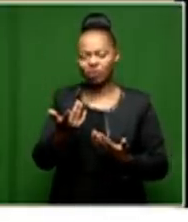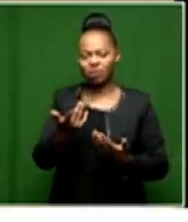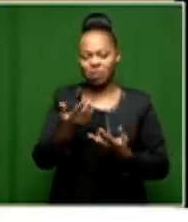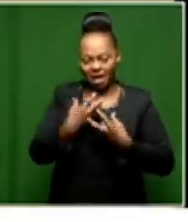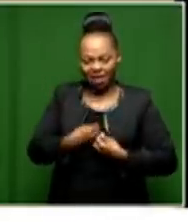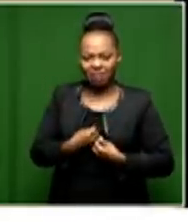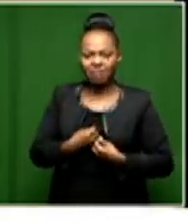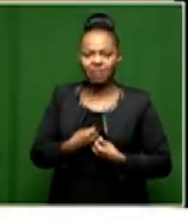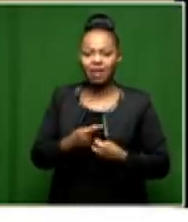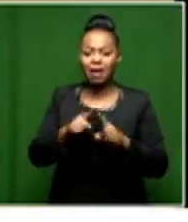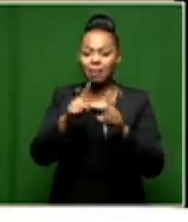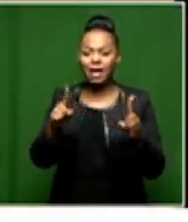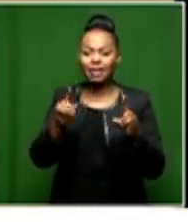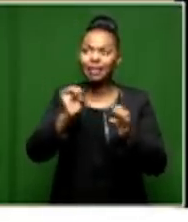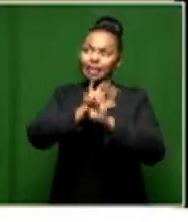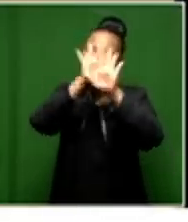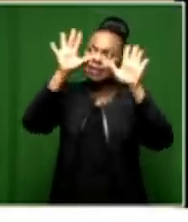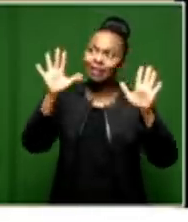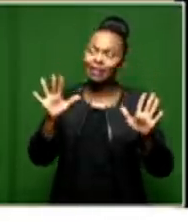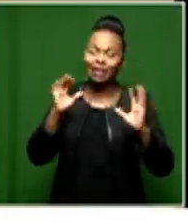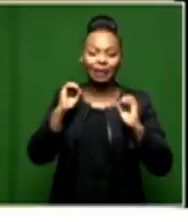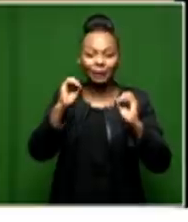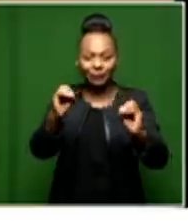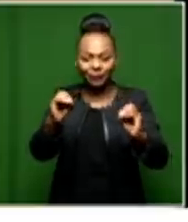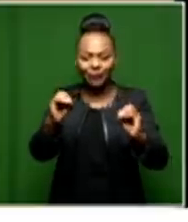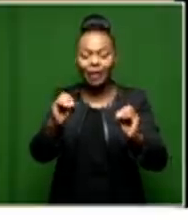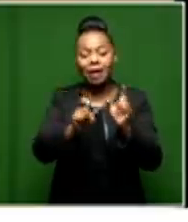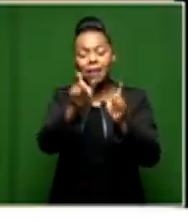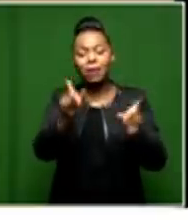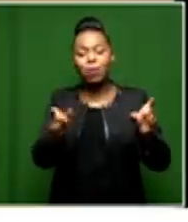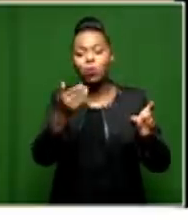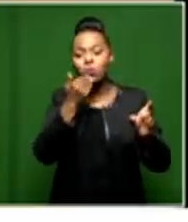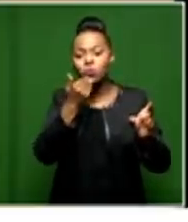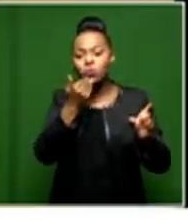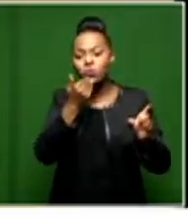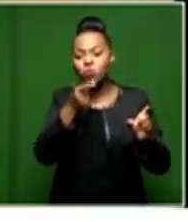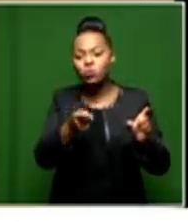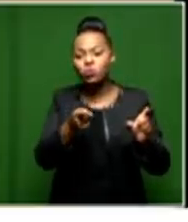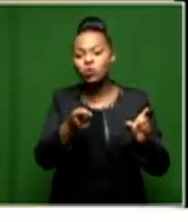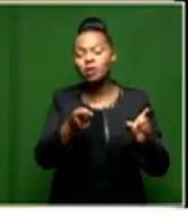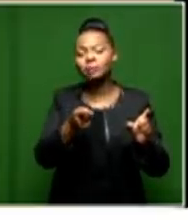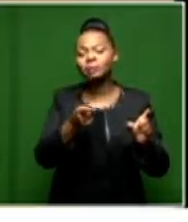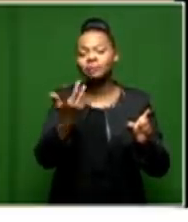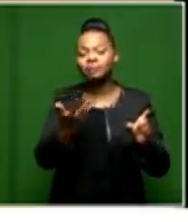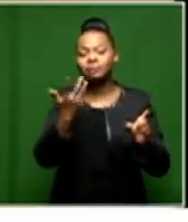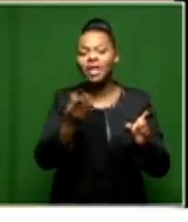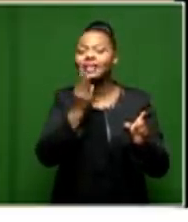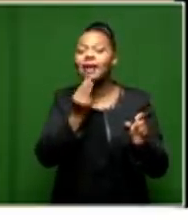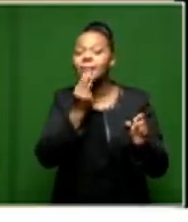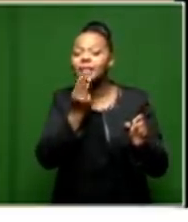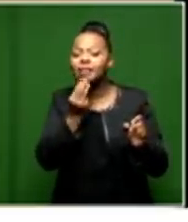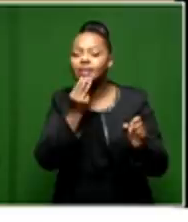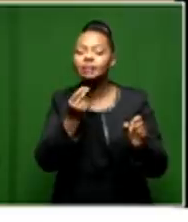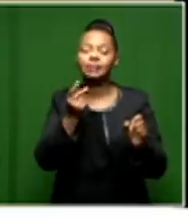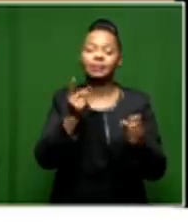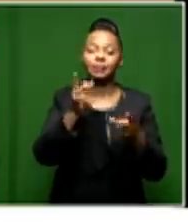obvious, apart from the comorbidities which we're all aware of, so people who are obese, people who have diabetes,